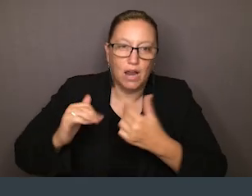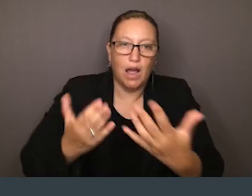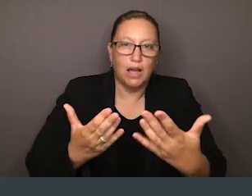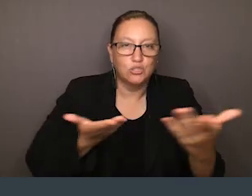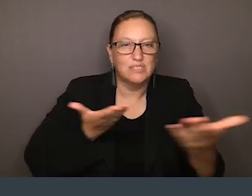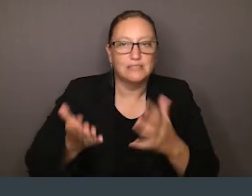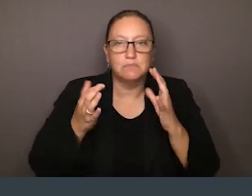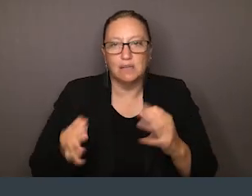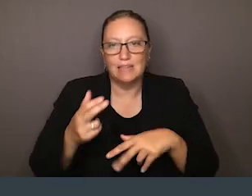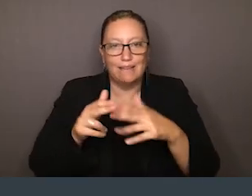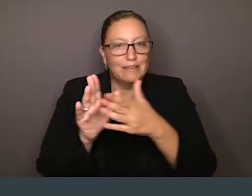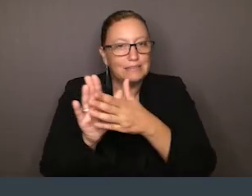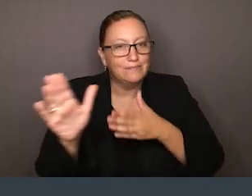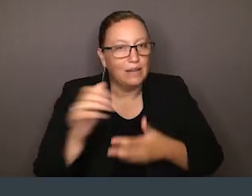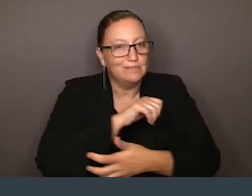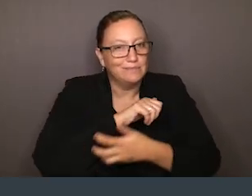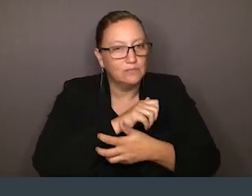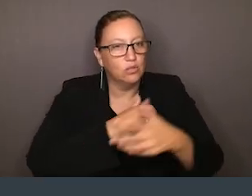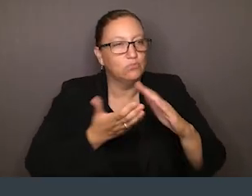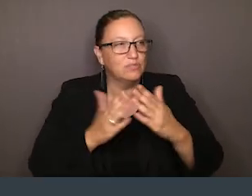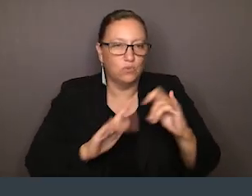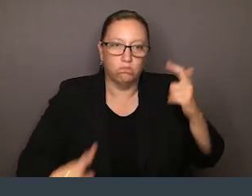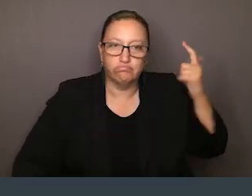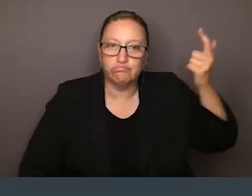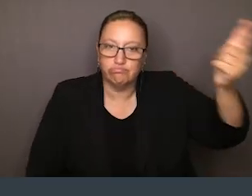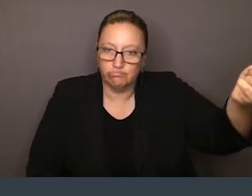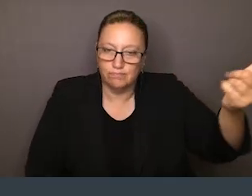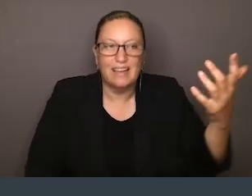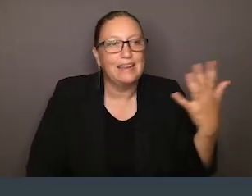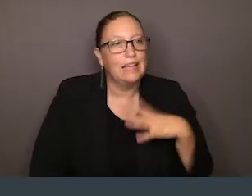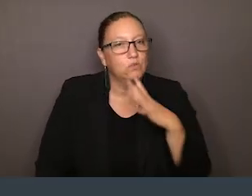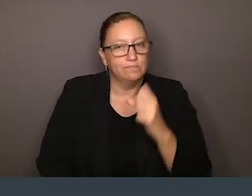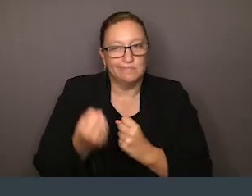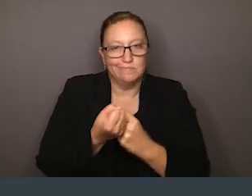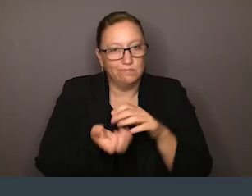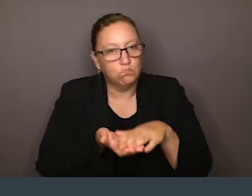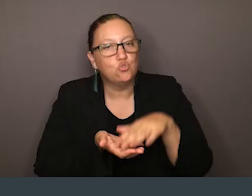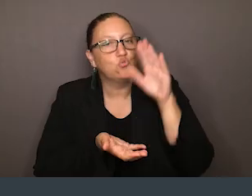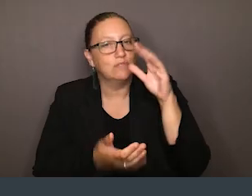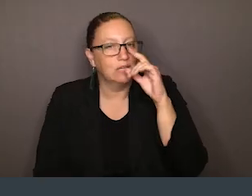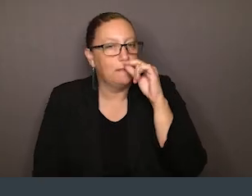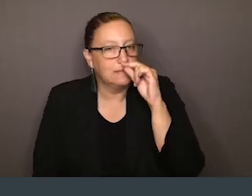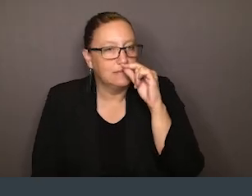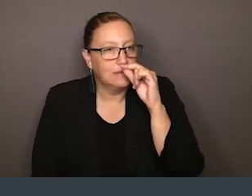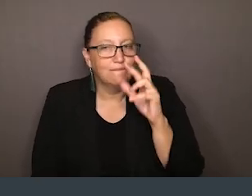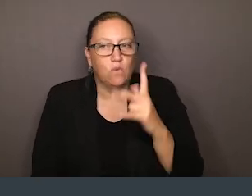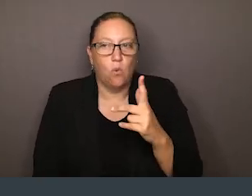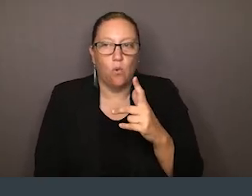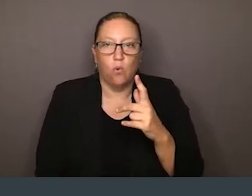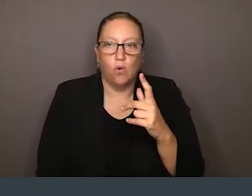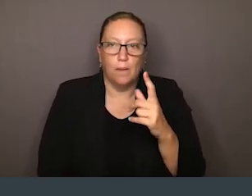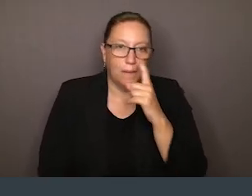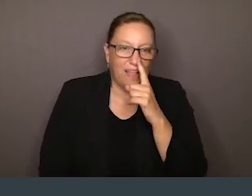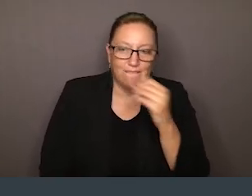particularly in disadvantaged or remote communities. We know that we need to boost the capacity and number of things like